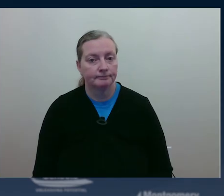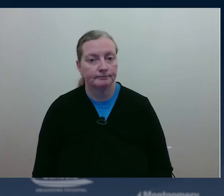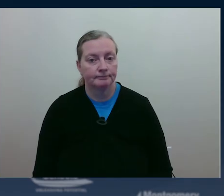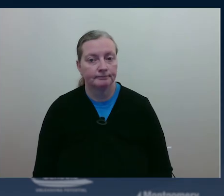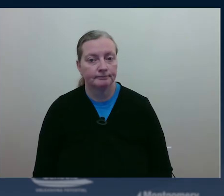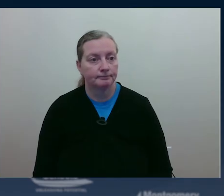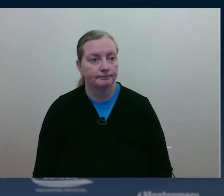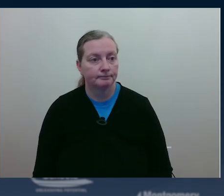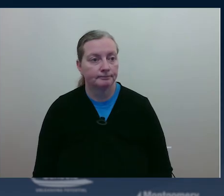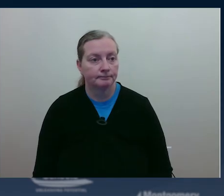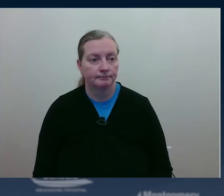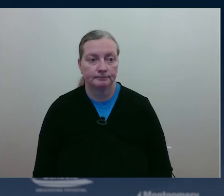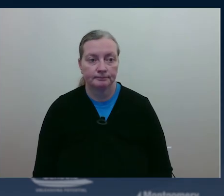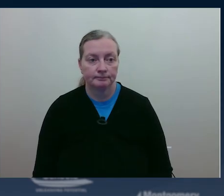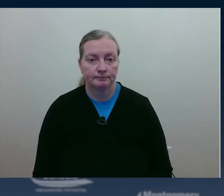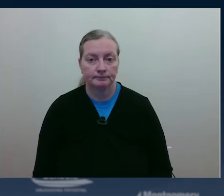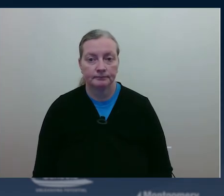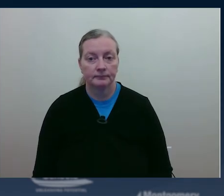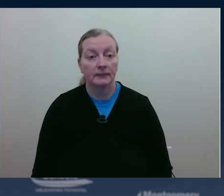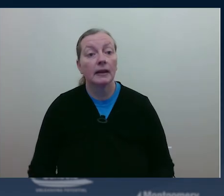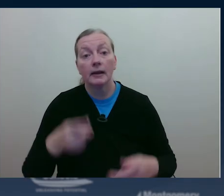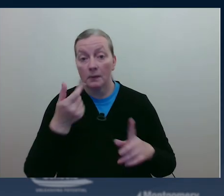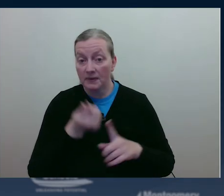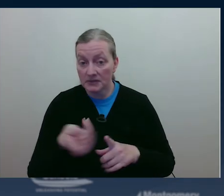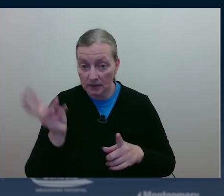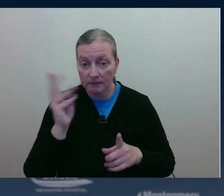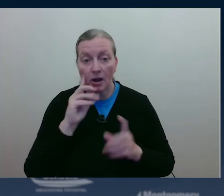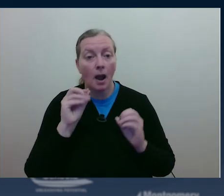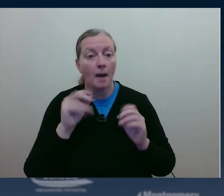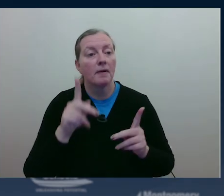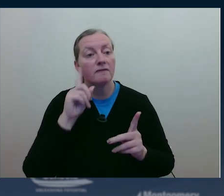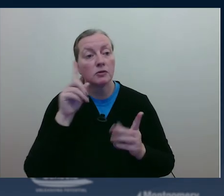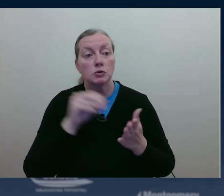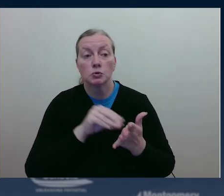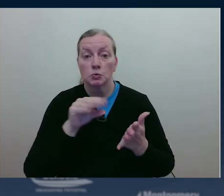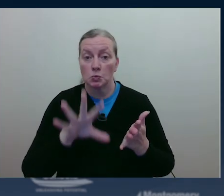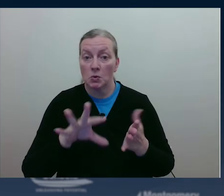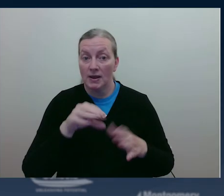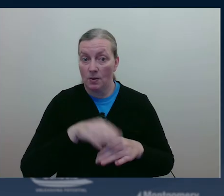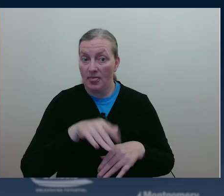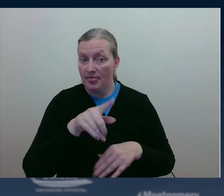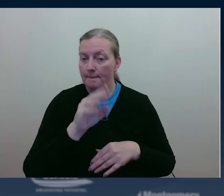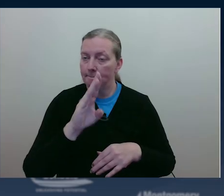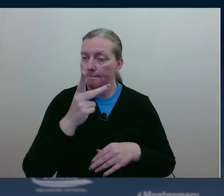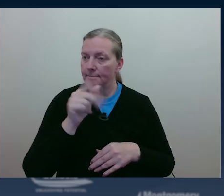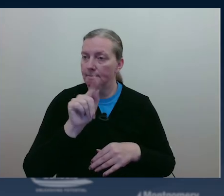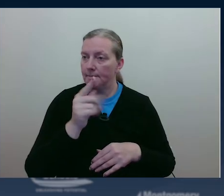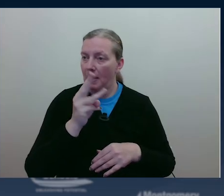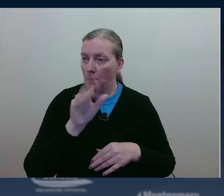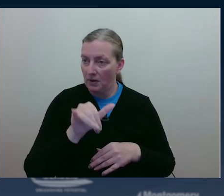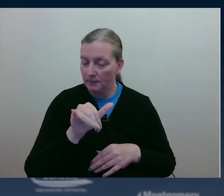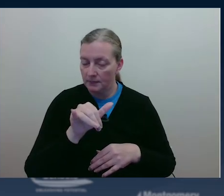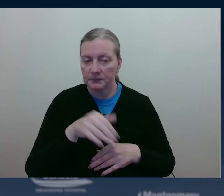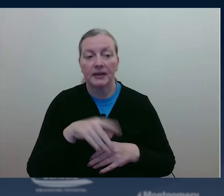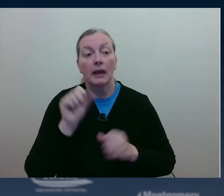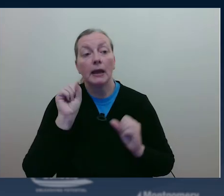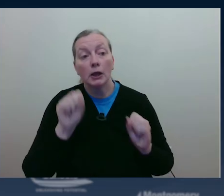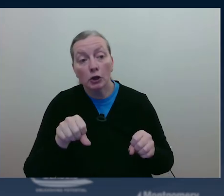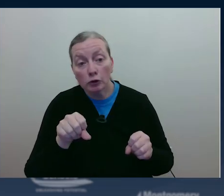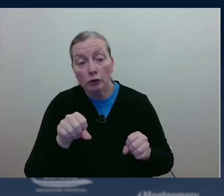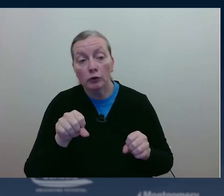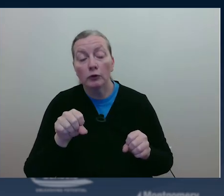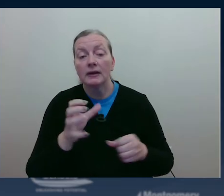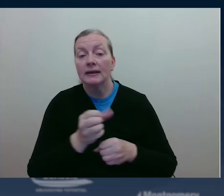There are several opportunities for students who are in this pathway. They can earn industry-related